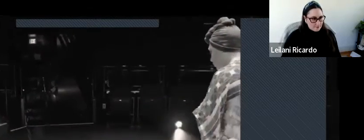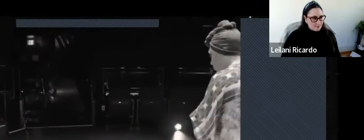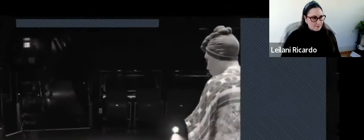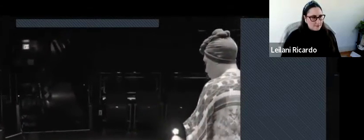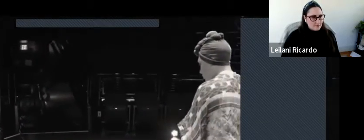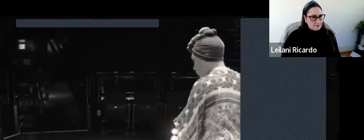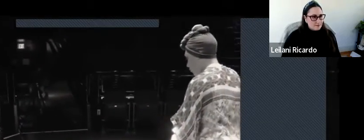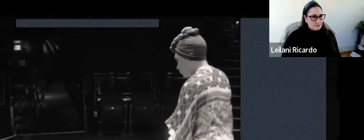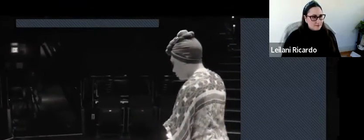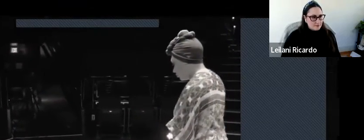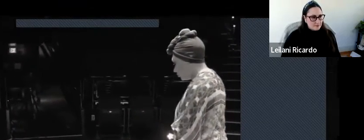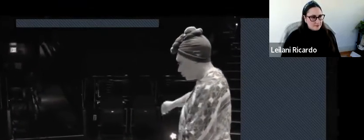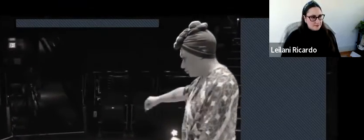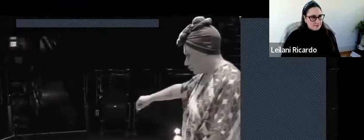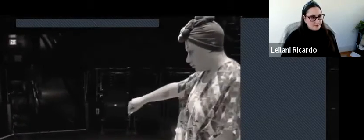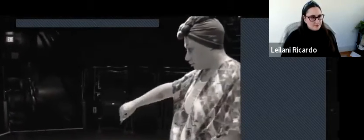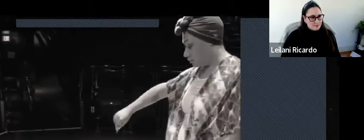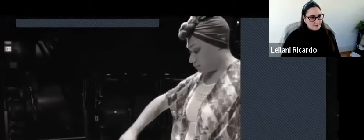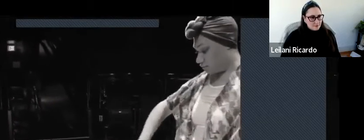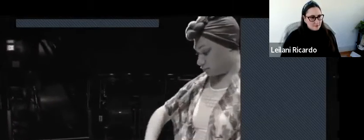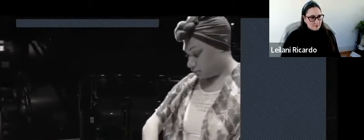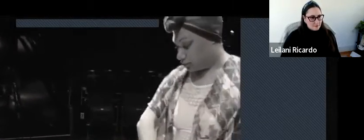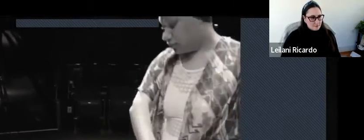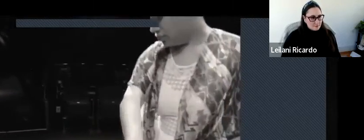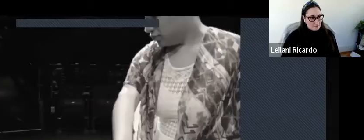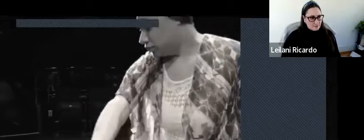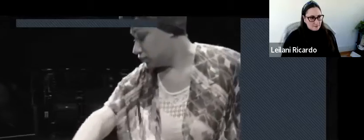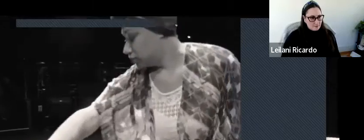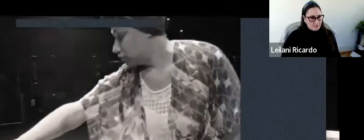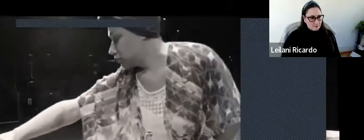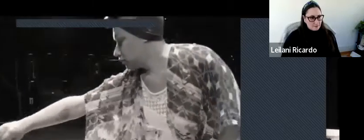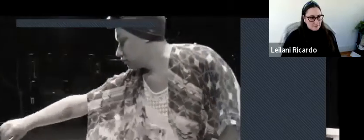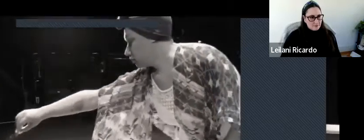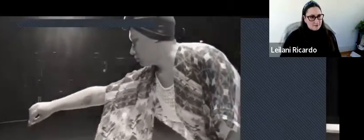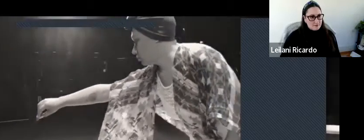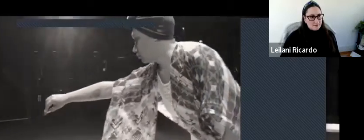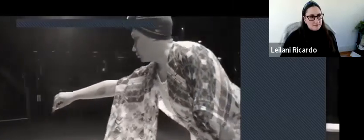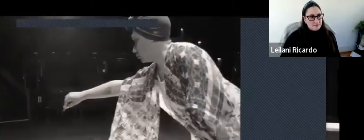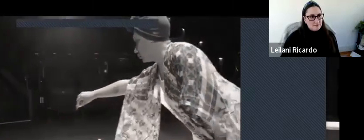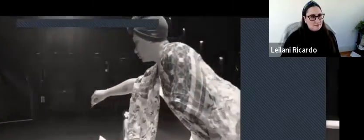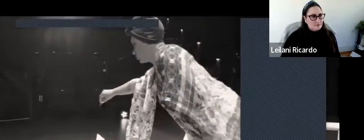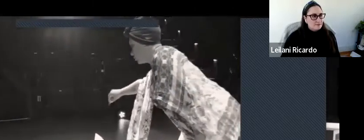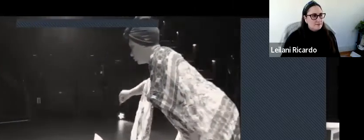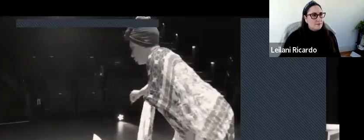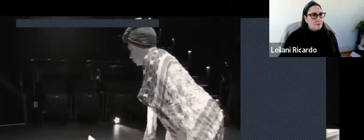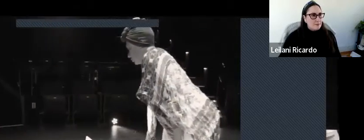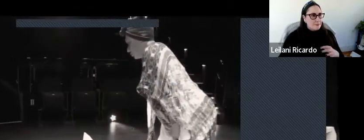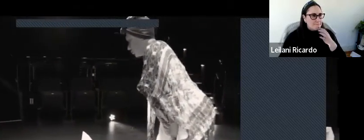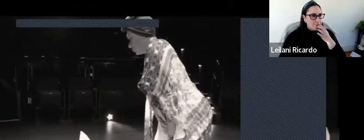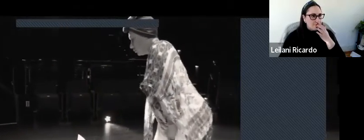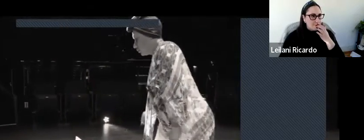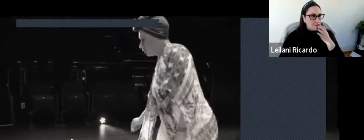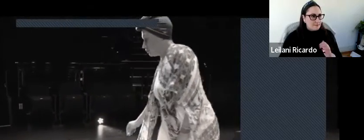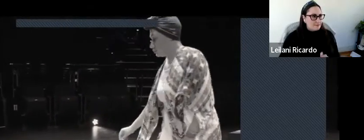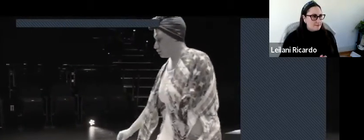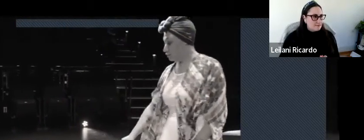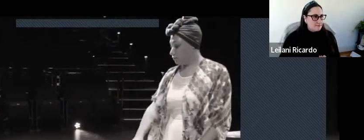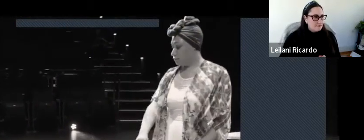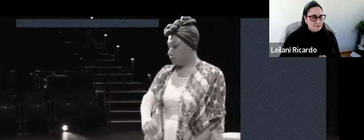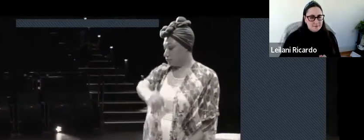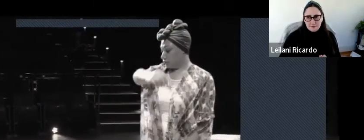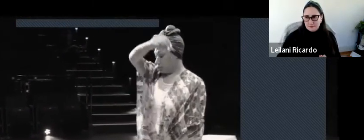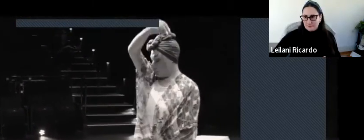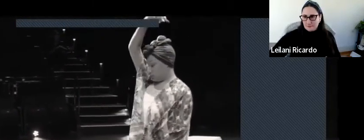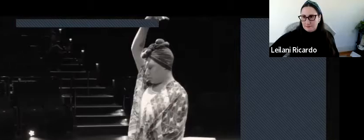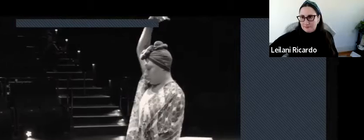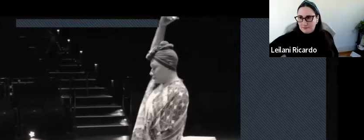with certainty and kindness, to give them this rare moment in our violent world to release